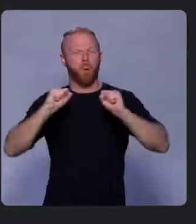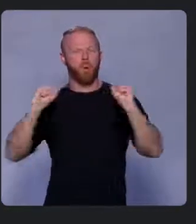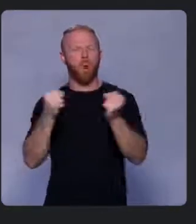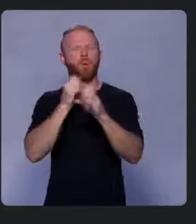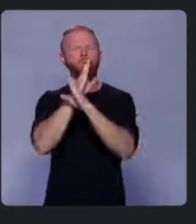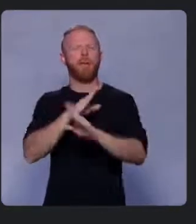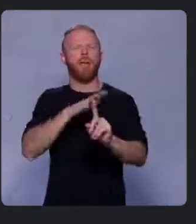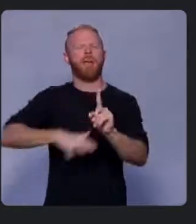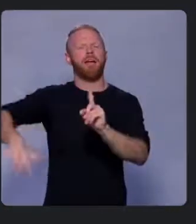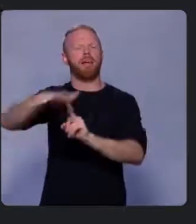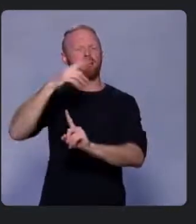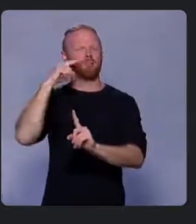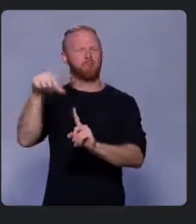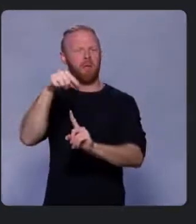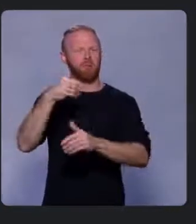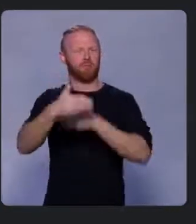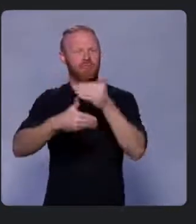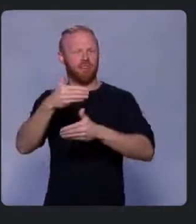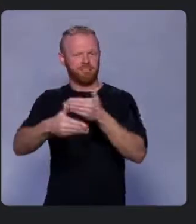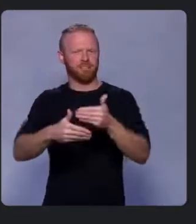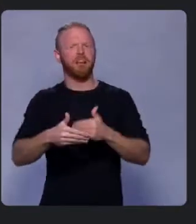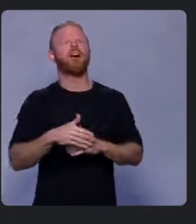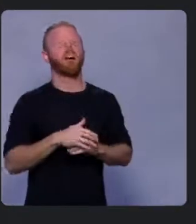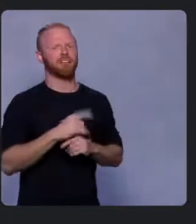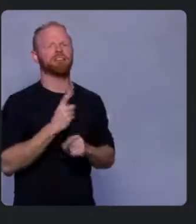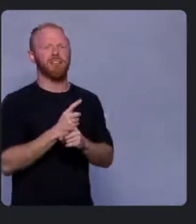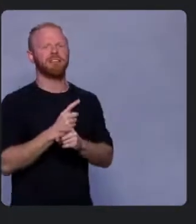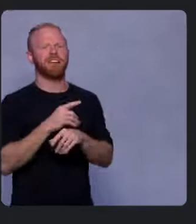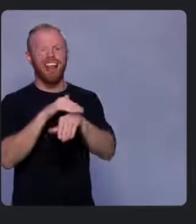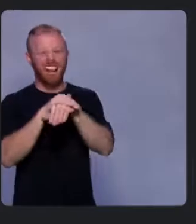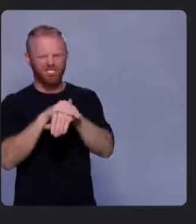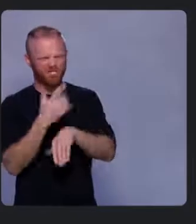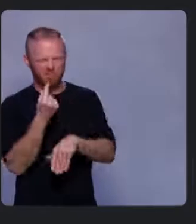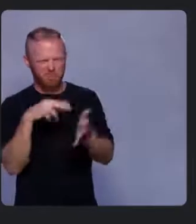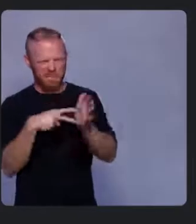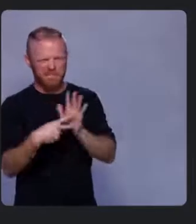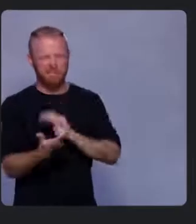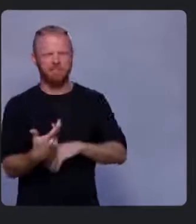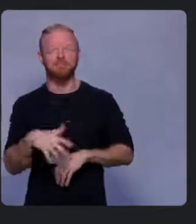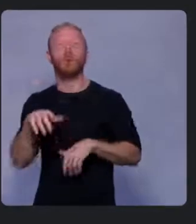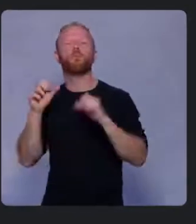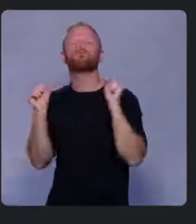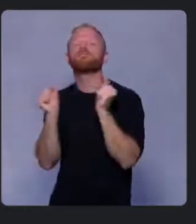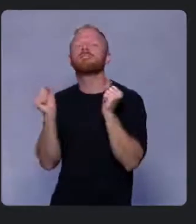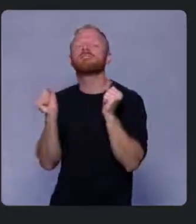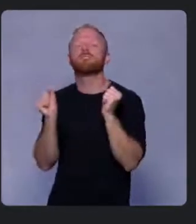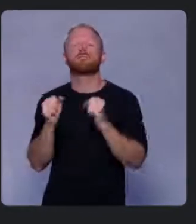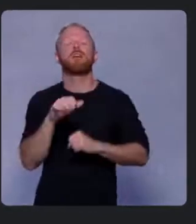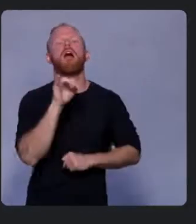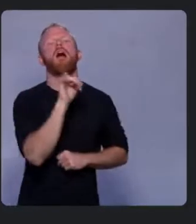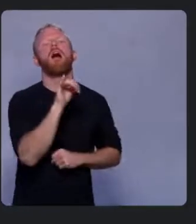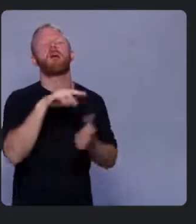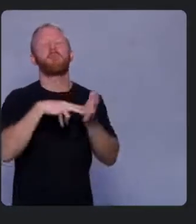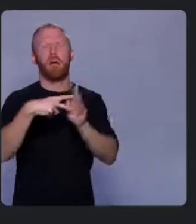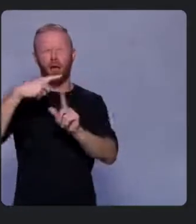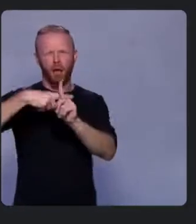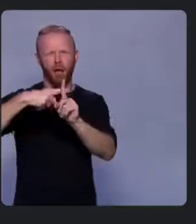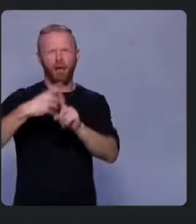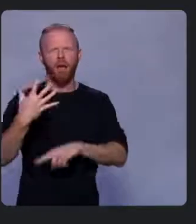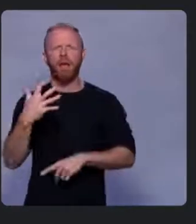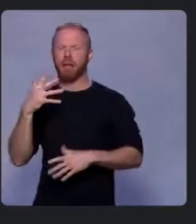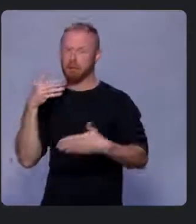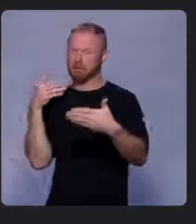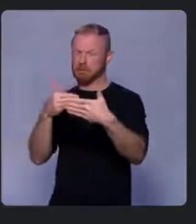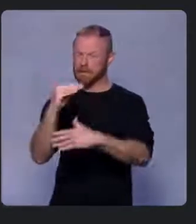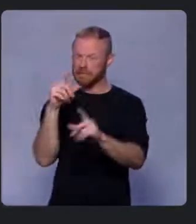quantum processors to operate. Right. And in English? It's a fridge for our qubits. Right. And how cold are we talking about? We approach near